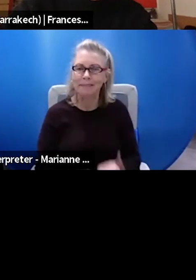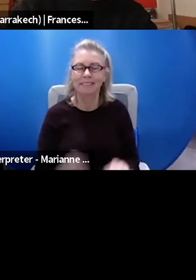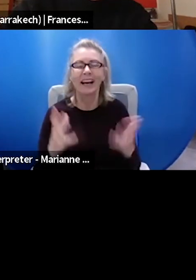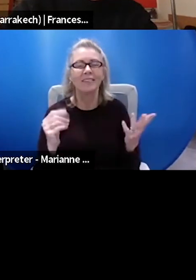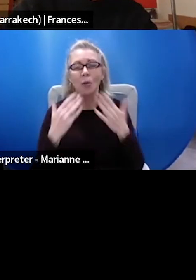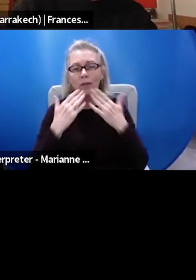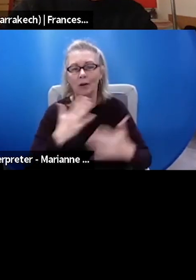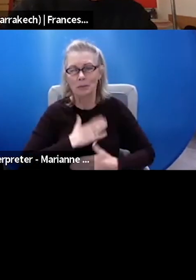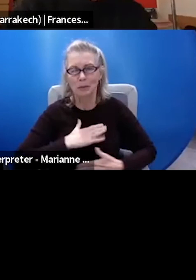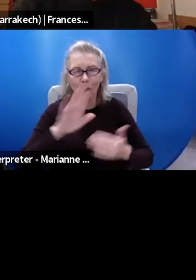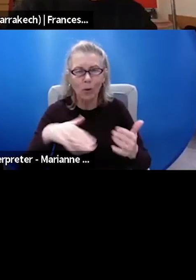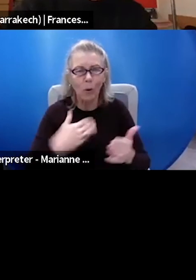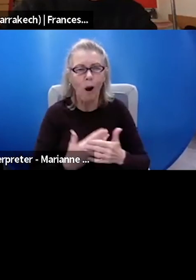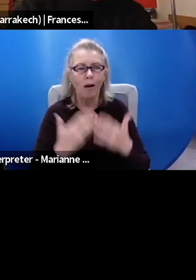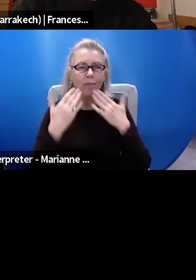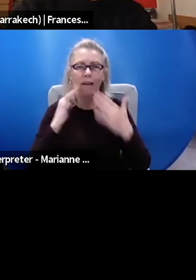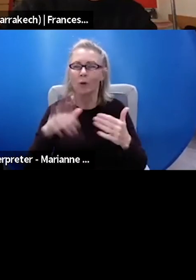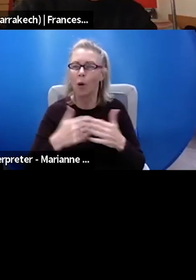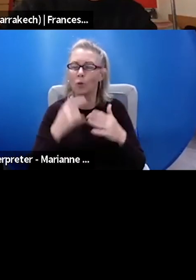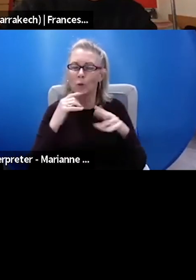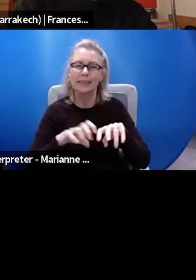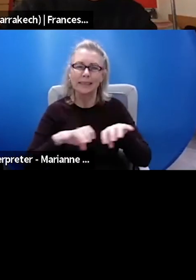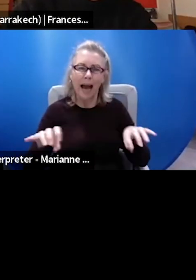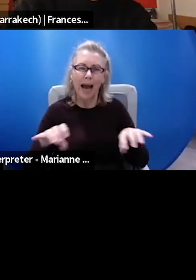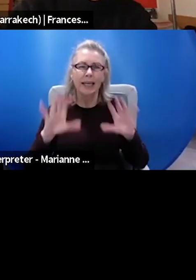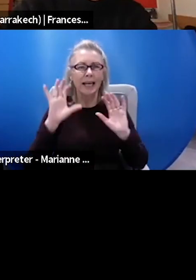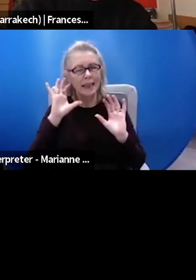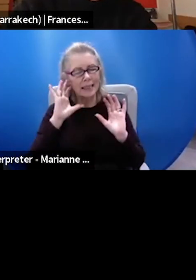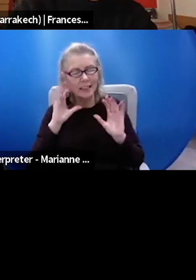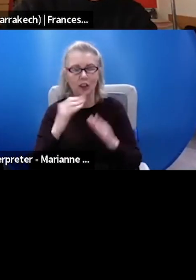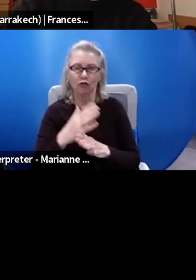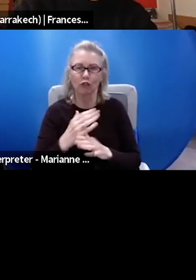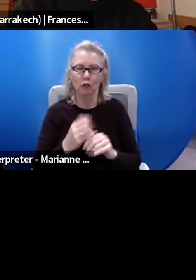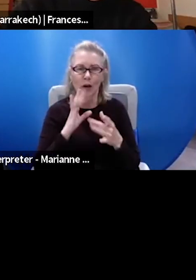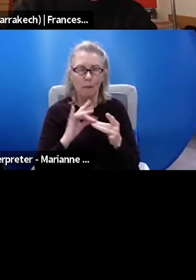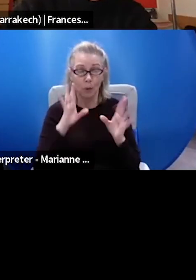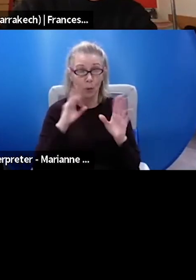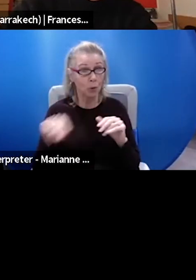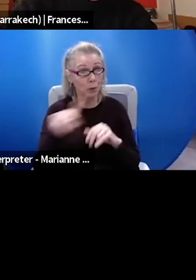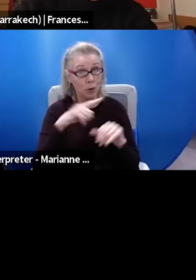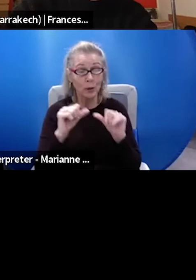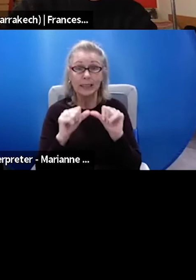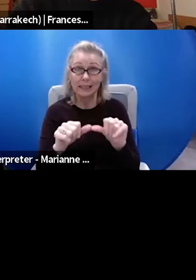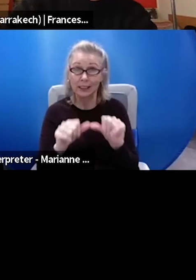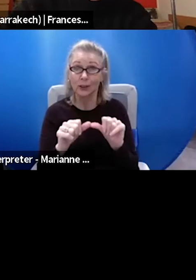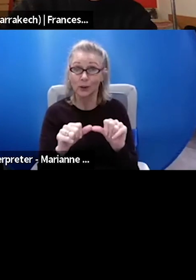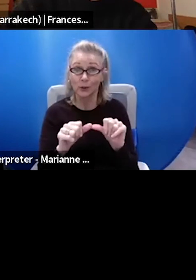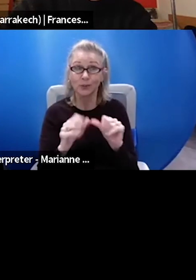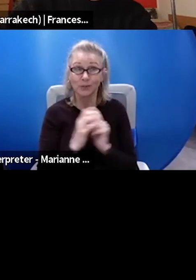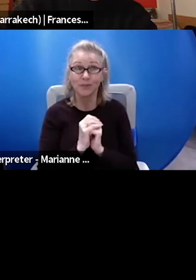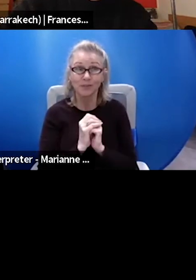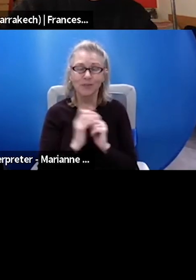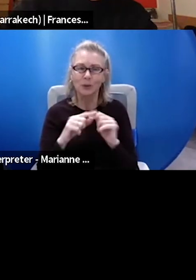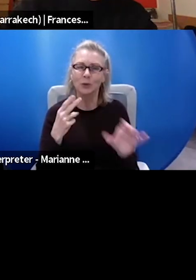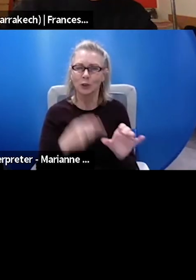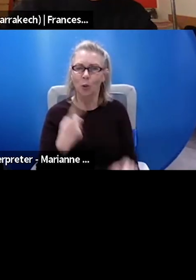you everyone that sat and listened and shared in the comments. We hope you continue to join